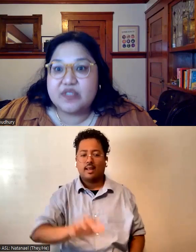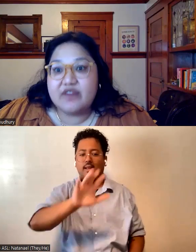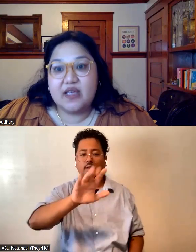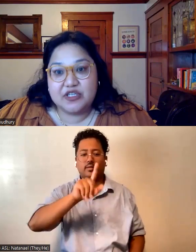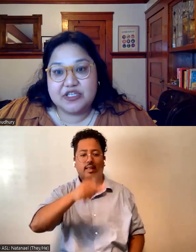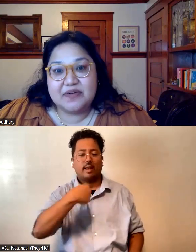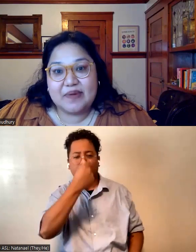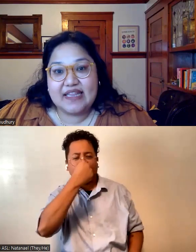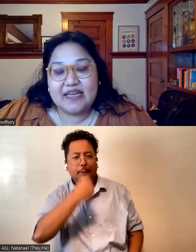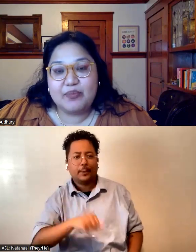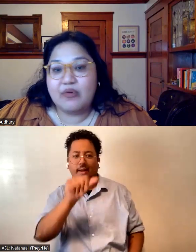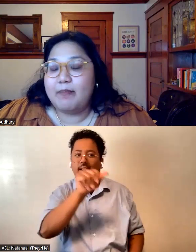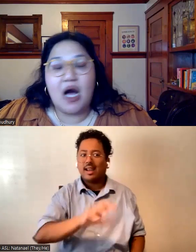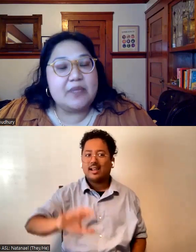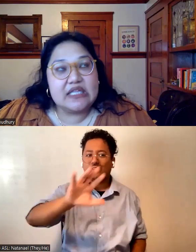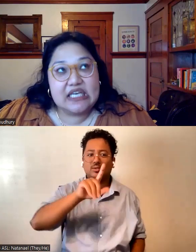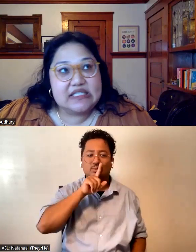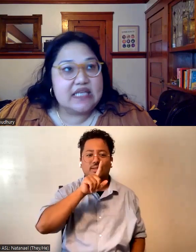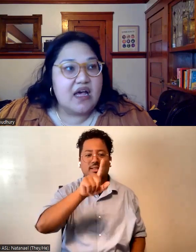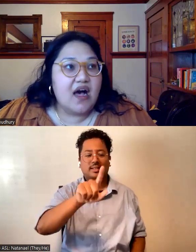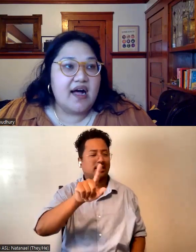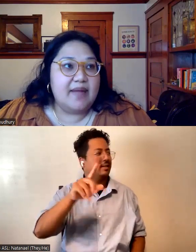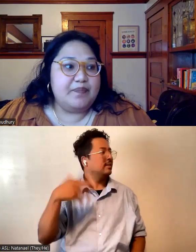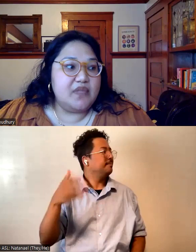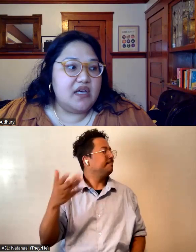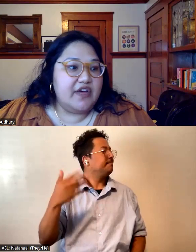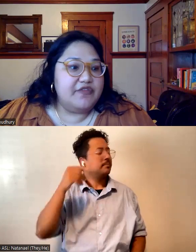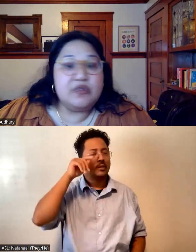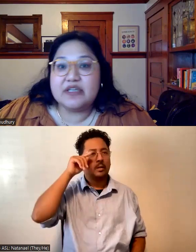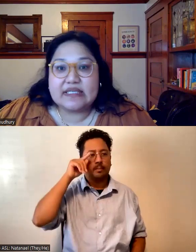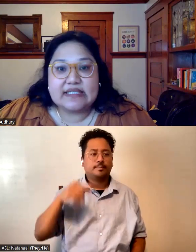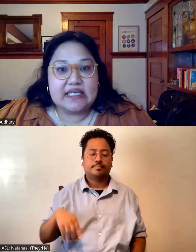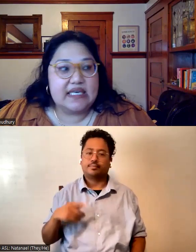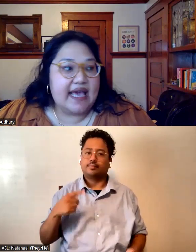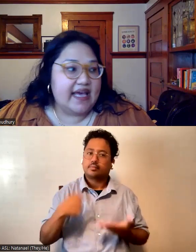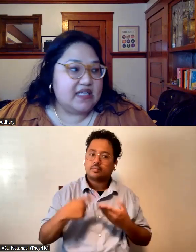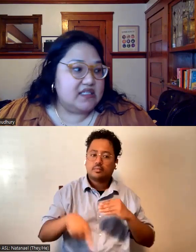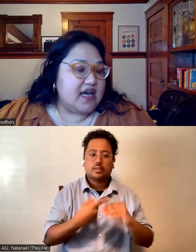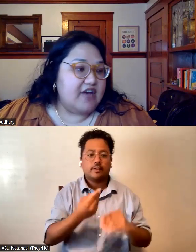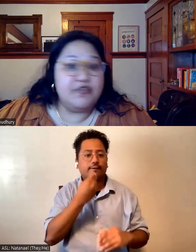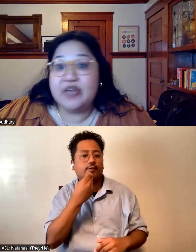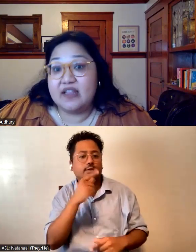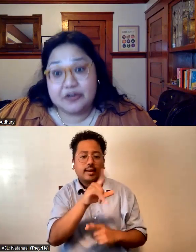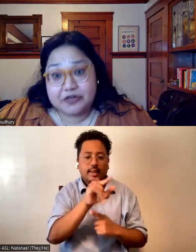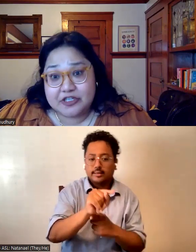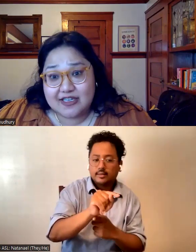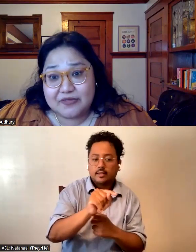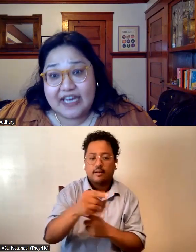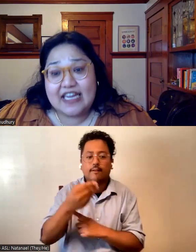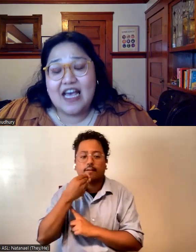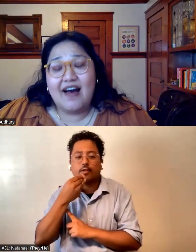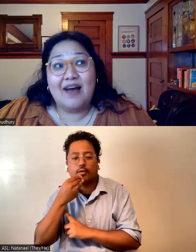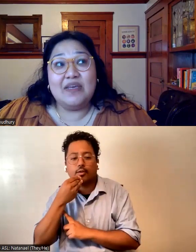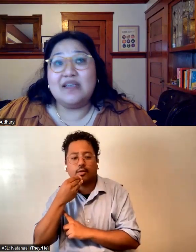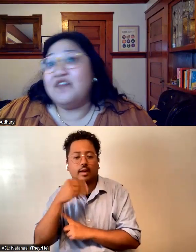of the starving Asian, right? That populates food literacy and food aid literature,